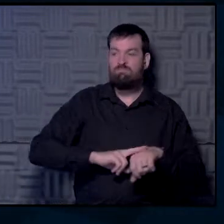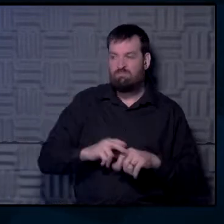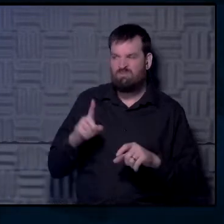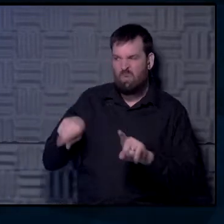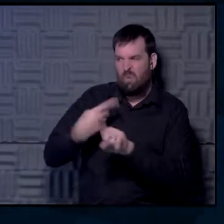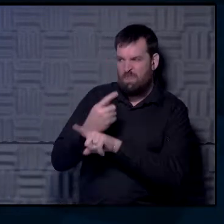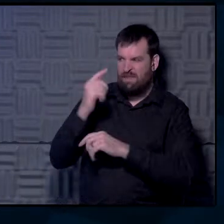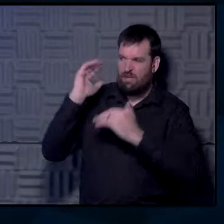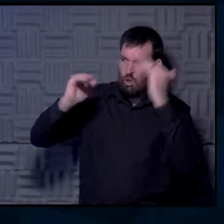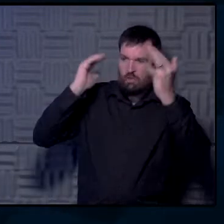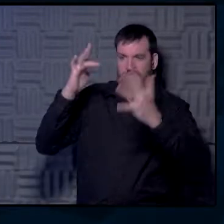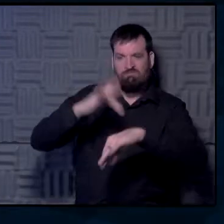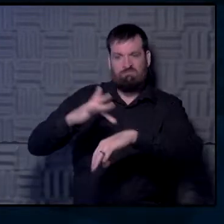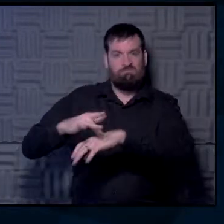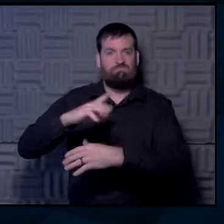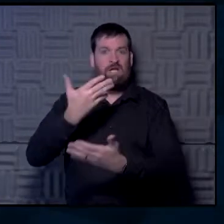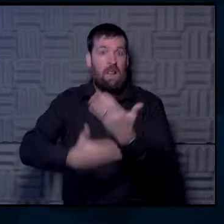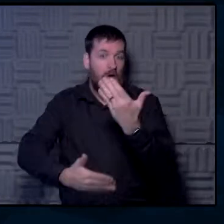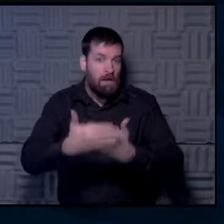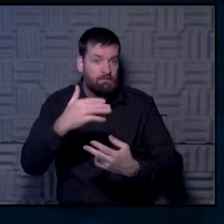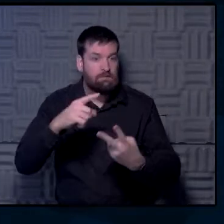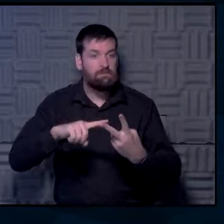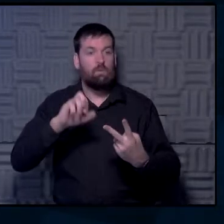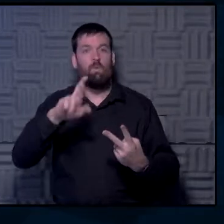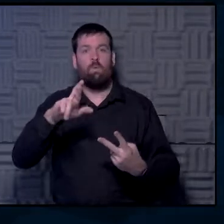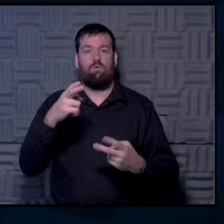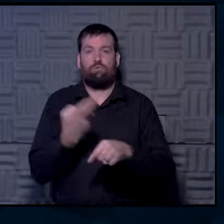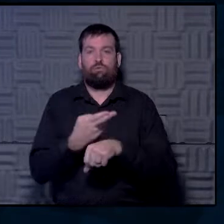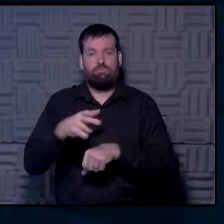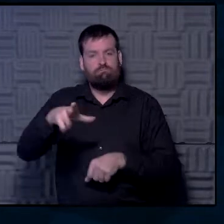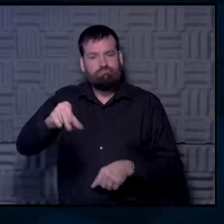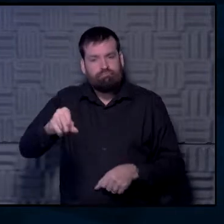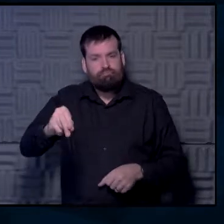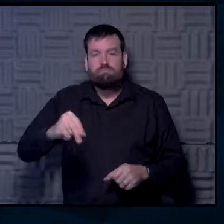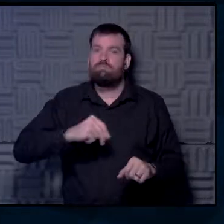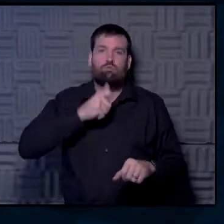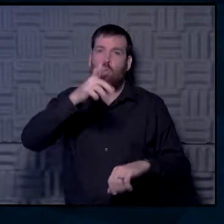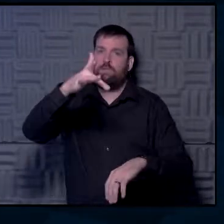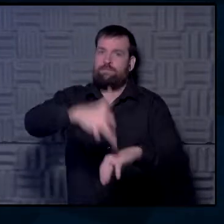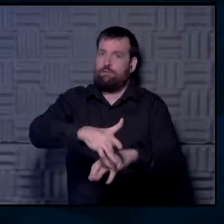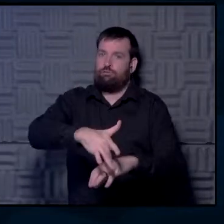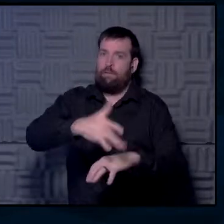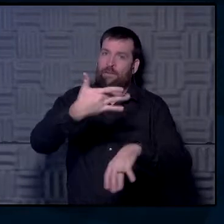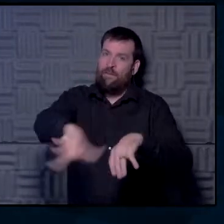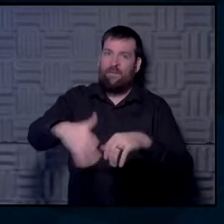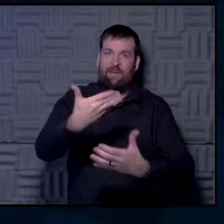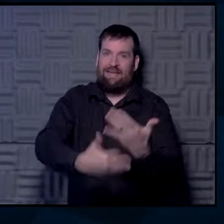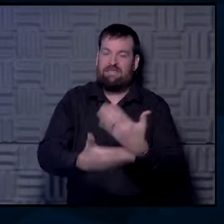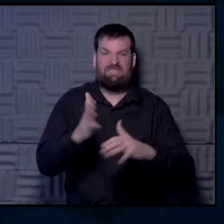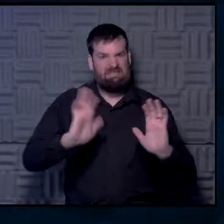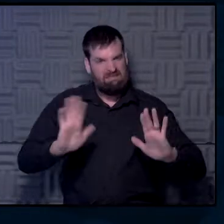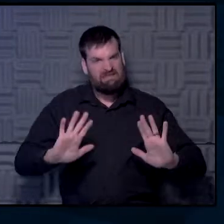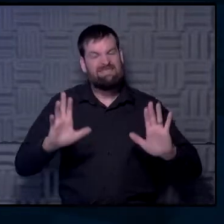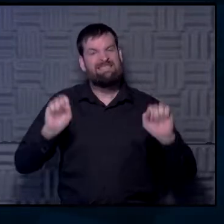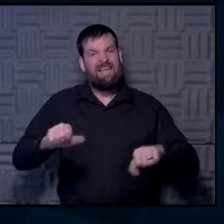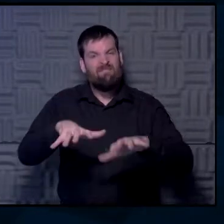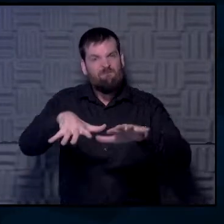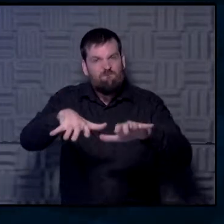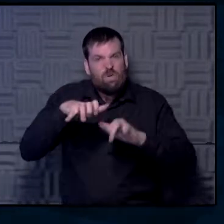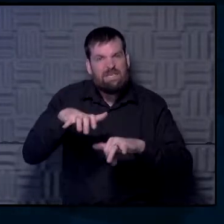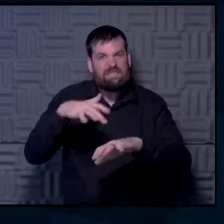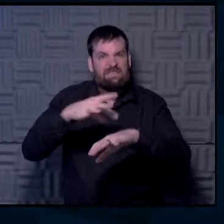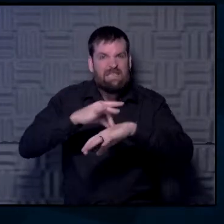ice, and they should always wear gloves or use tongs. Never touch it with your bare hands. It could freeze your skin